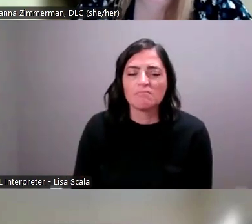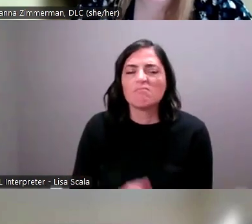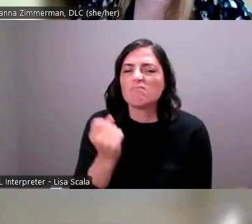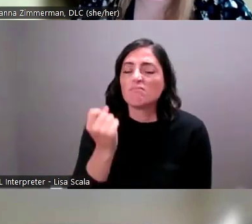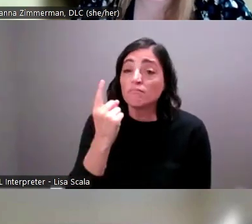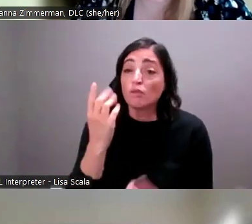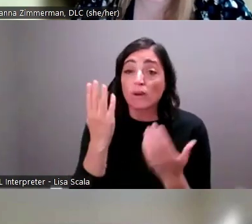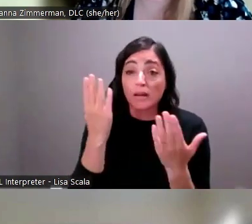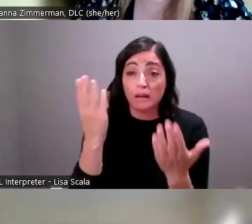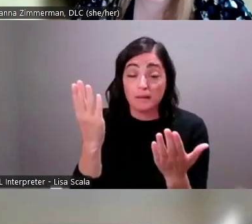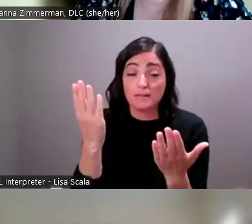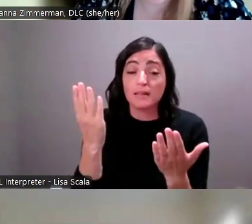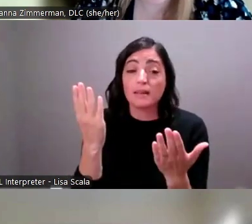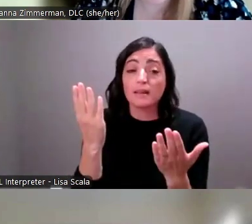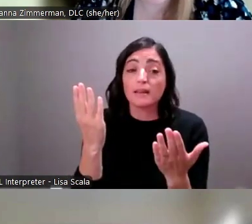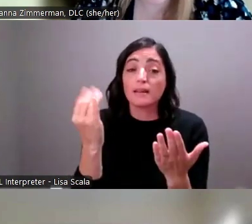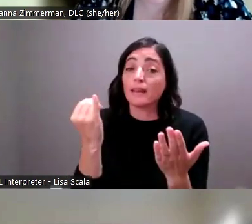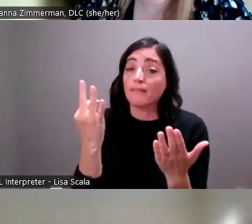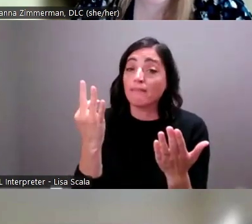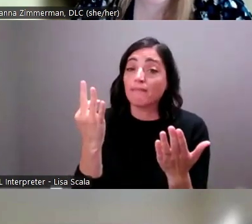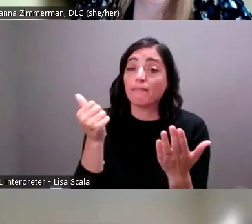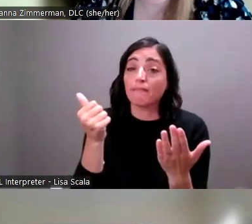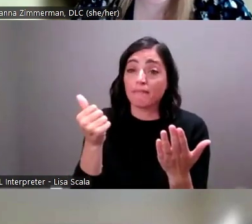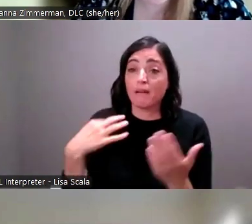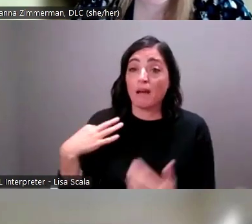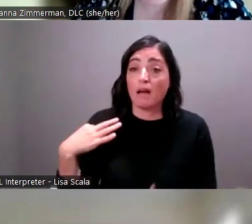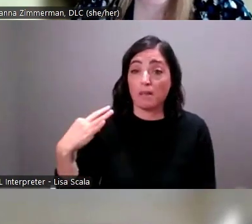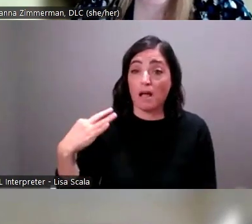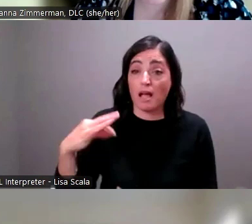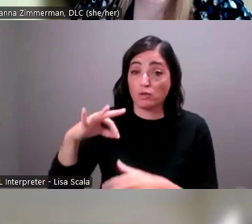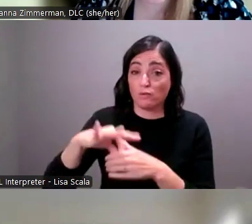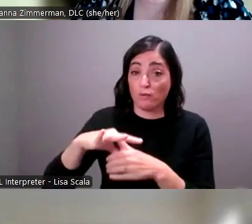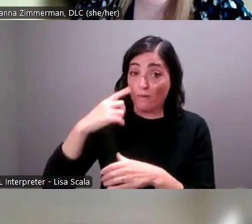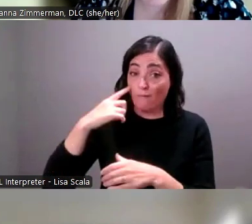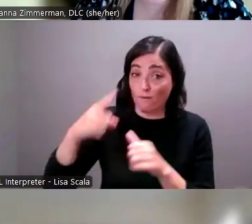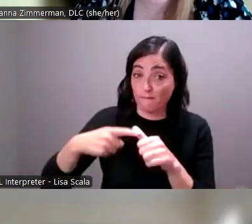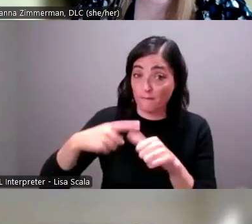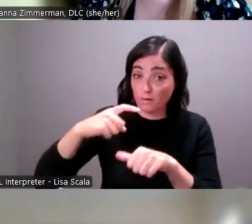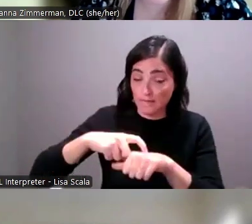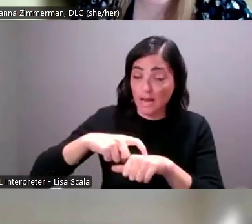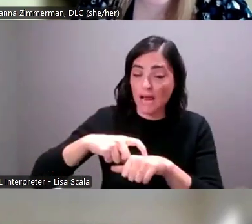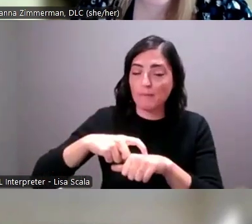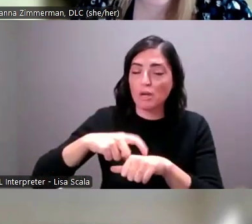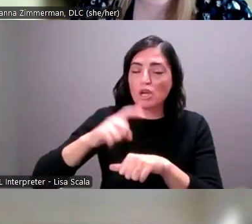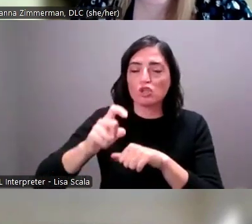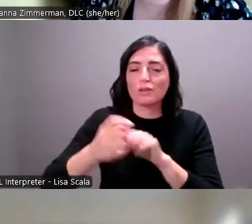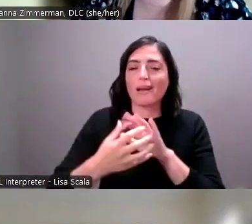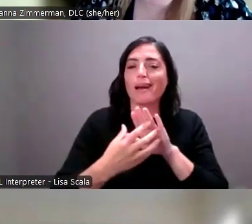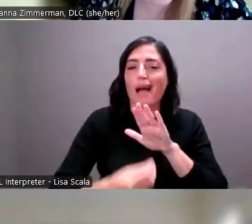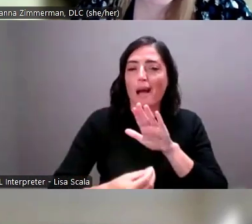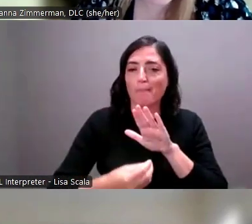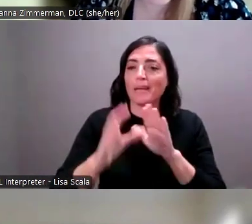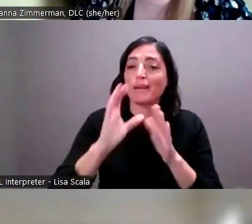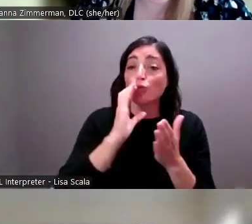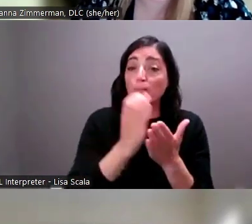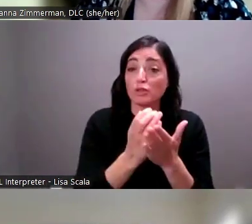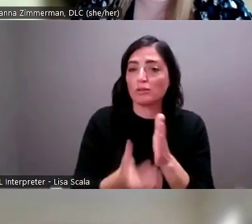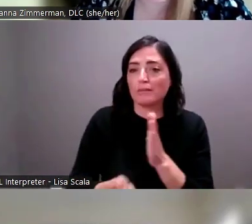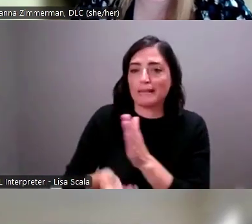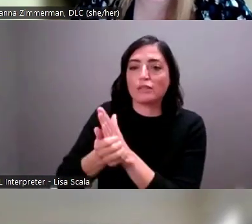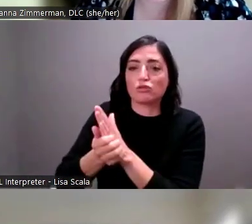that if you are applying to vote for the first time, that you attach a copy of your ID